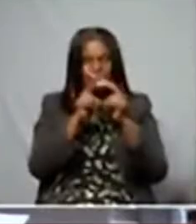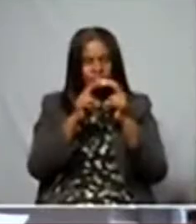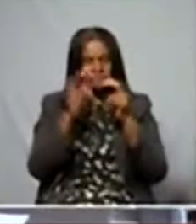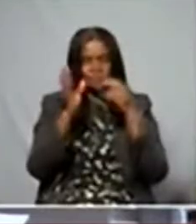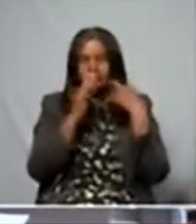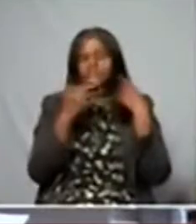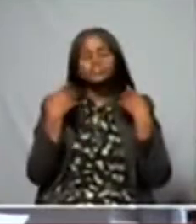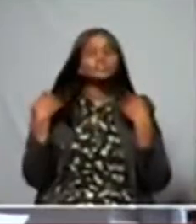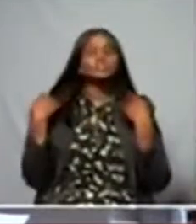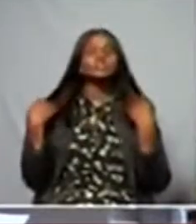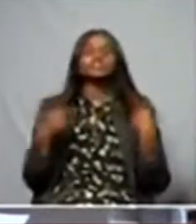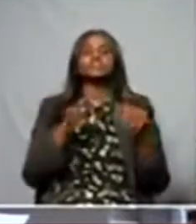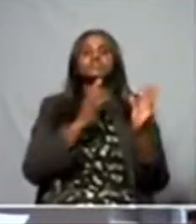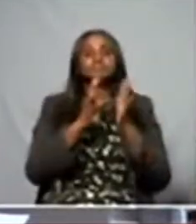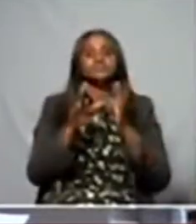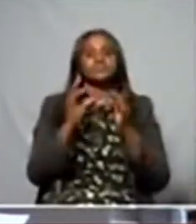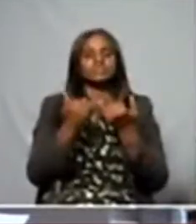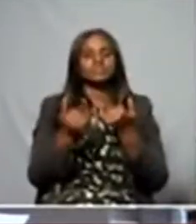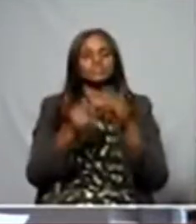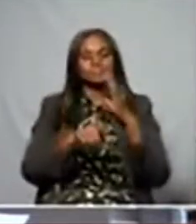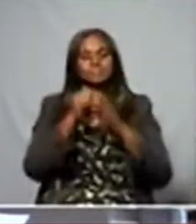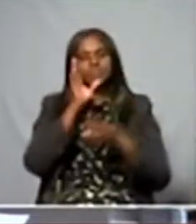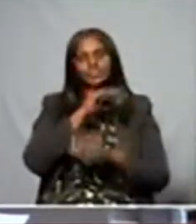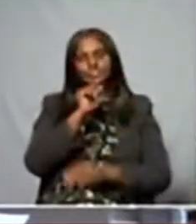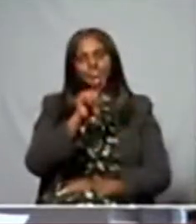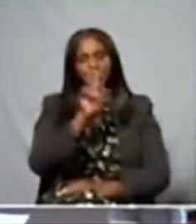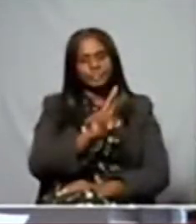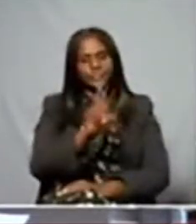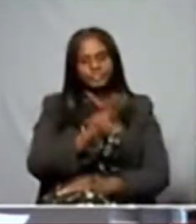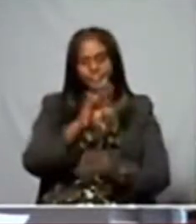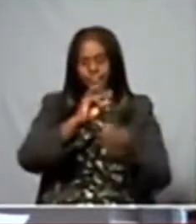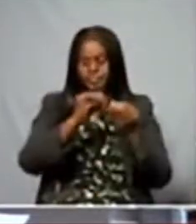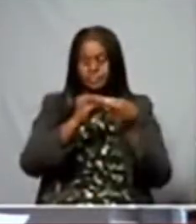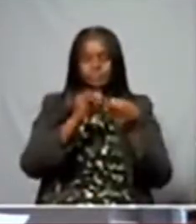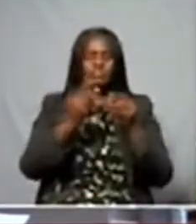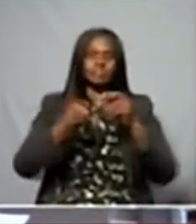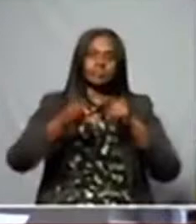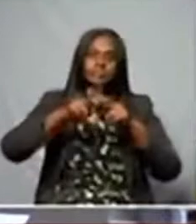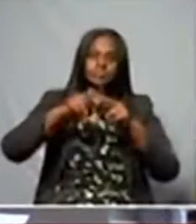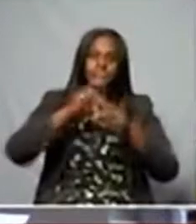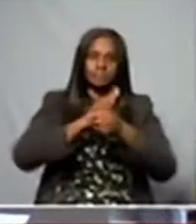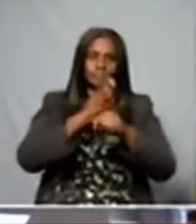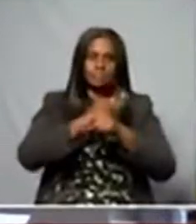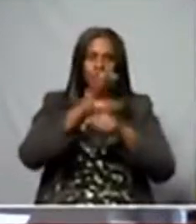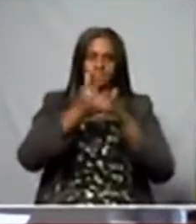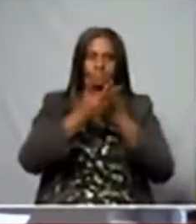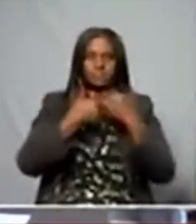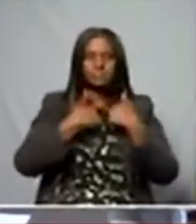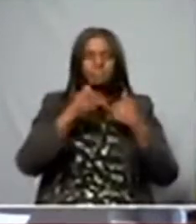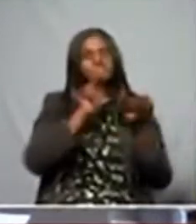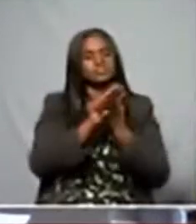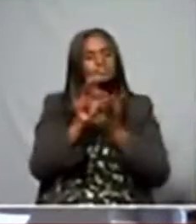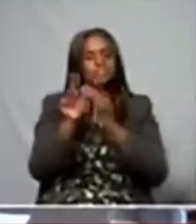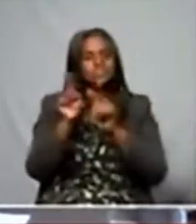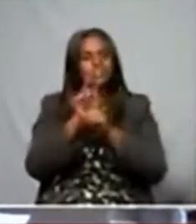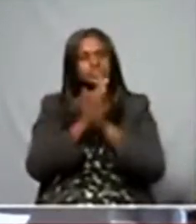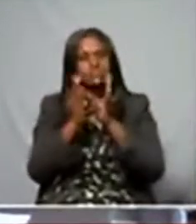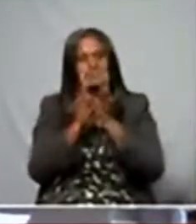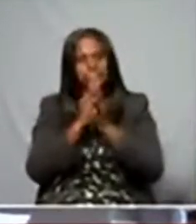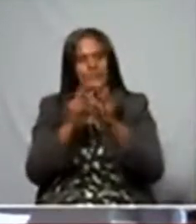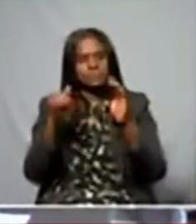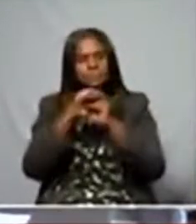design. So you find that the absorption rate increases once the contracts have been approved and a contractor has been